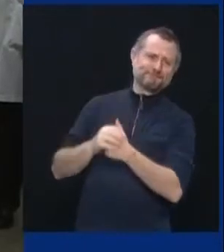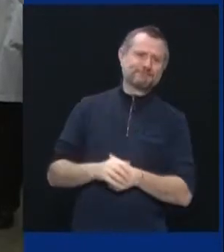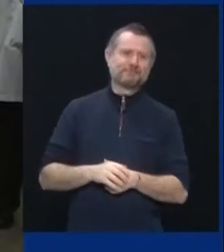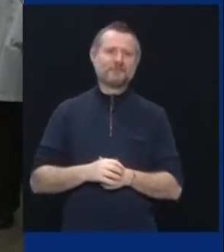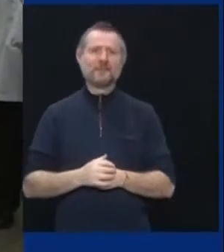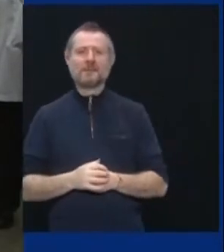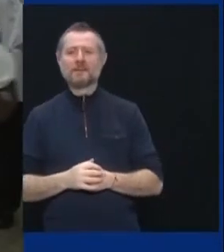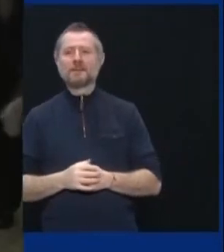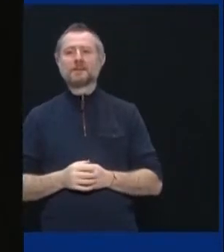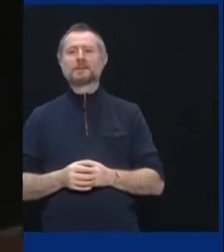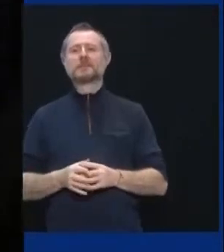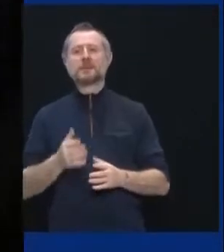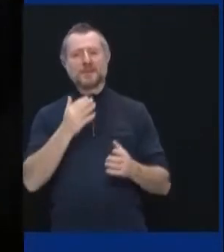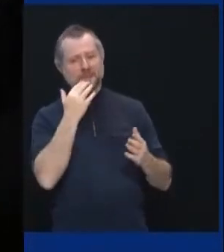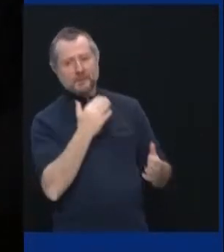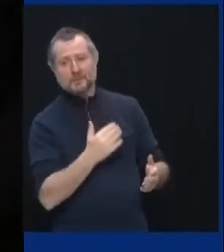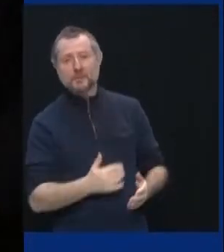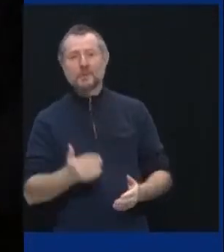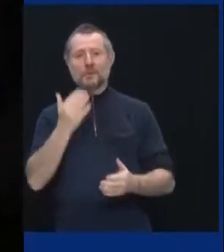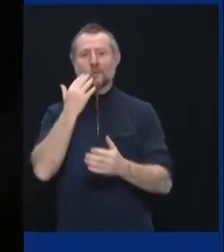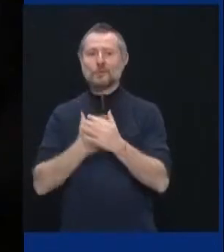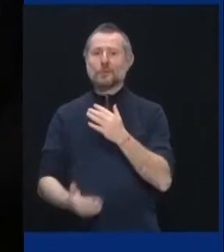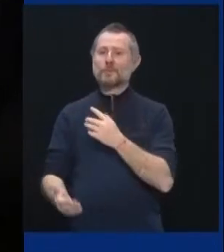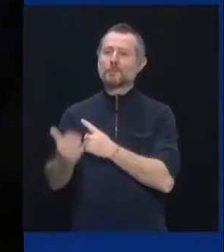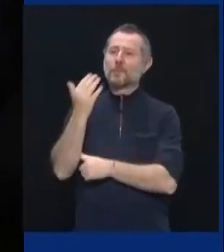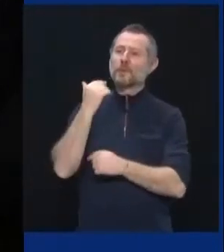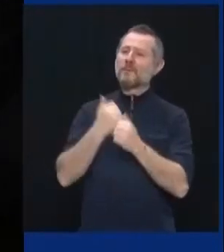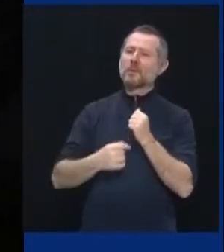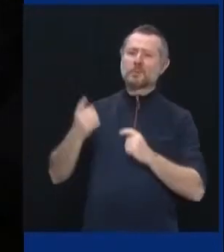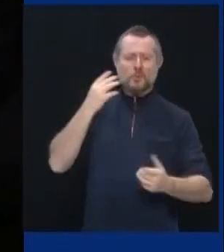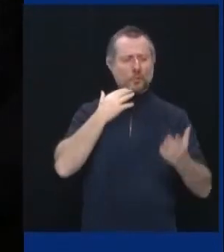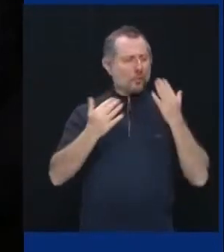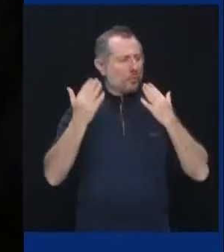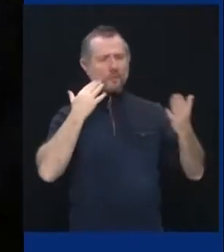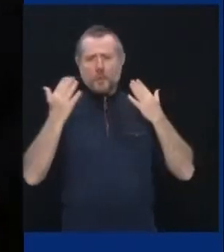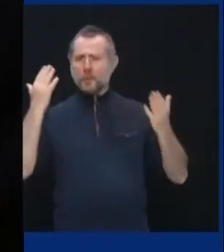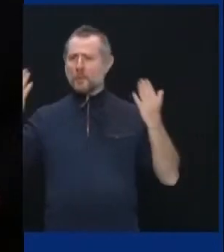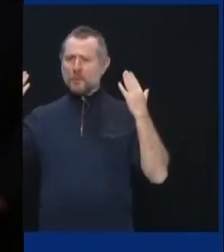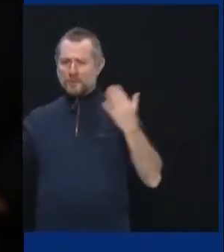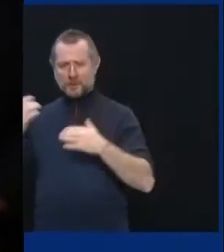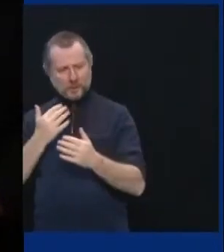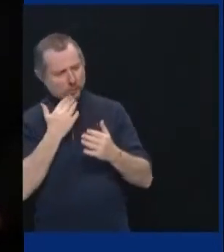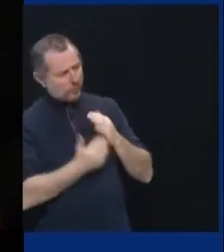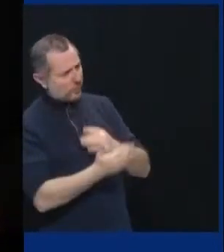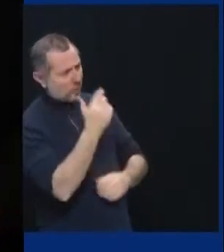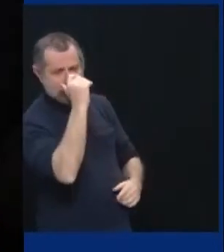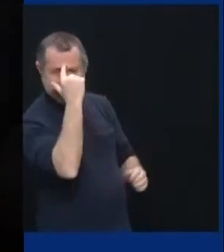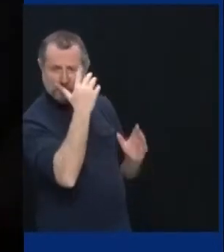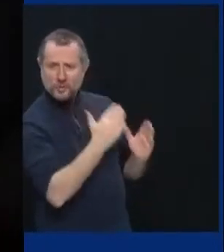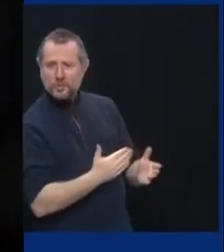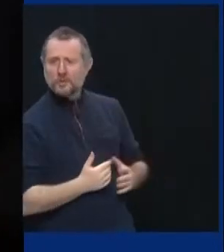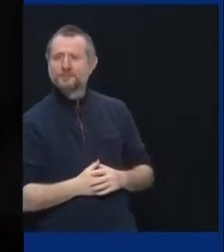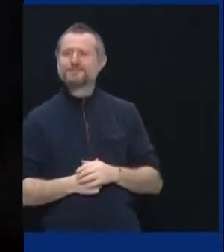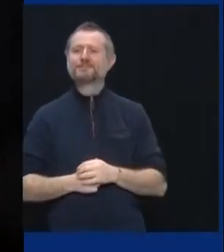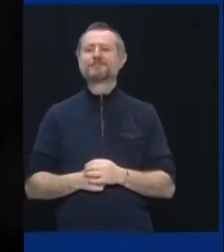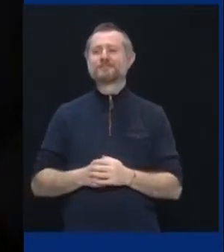Thank you. Thank you. Good morning. Good morning. Good morning. Thank you, Governor Cuomo, for bringing us here